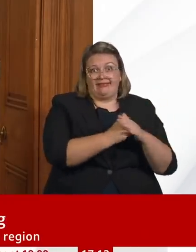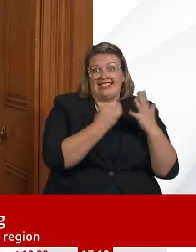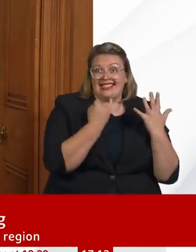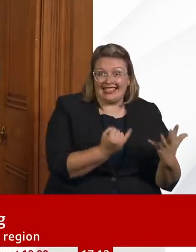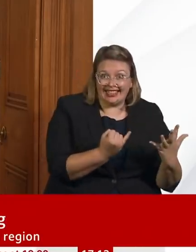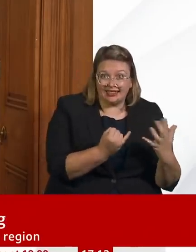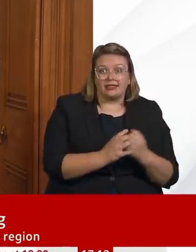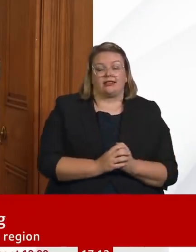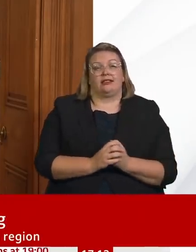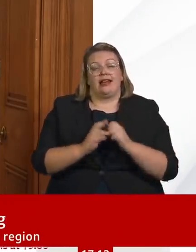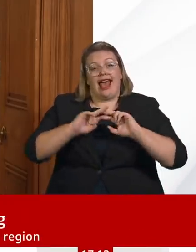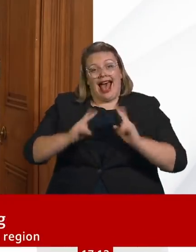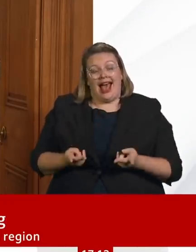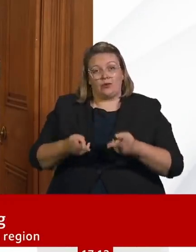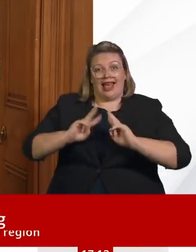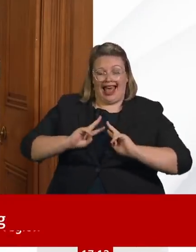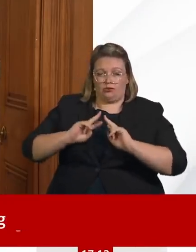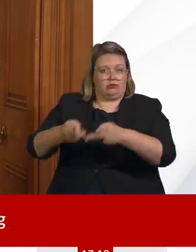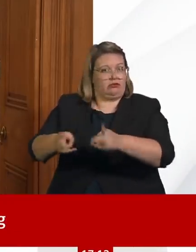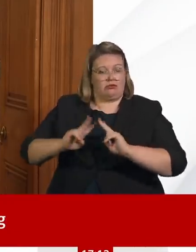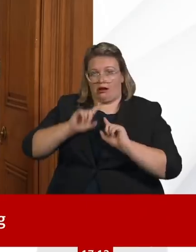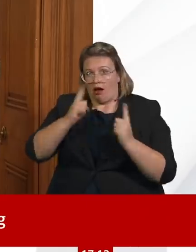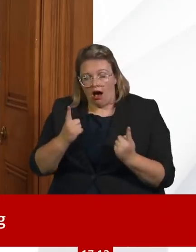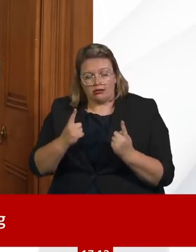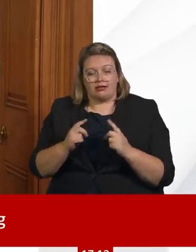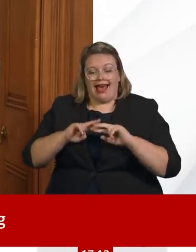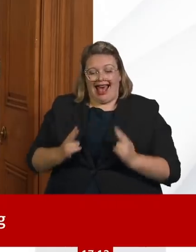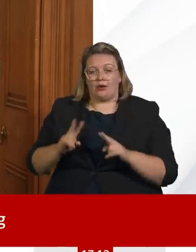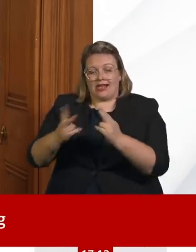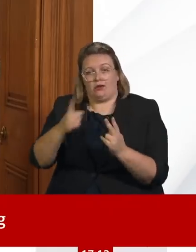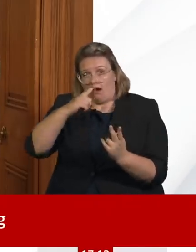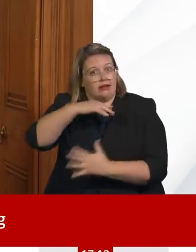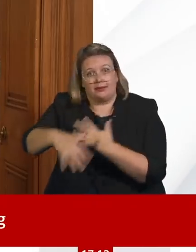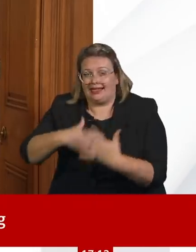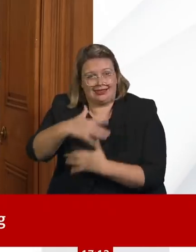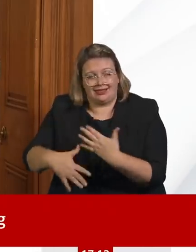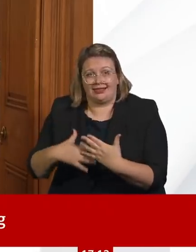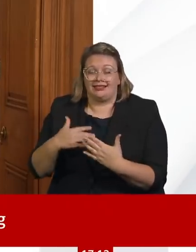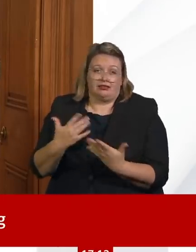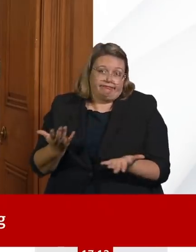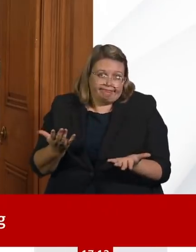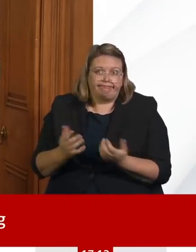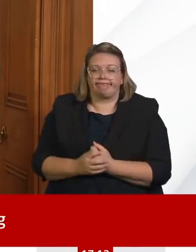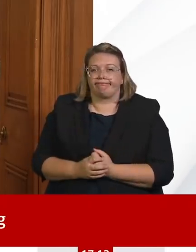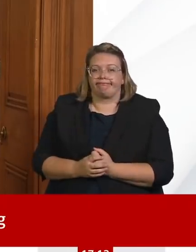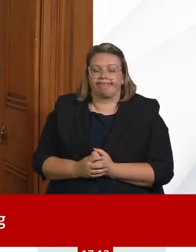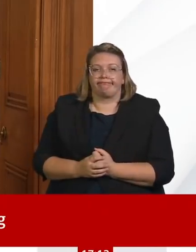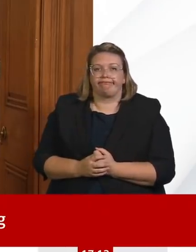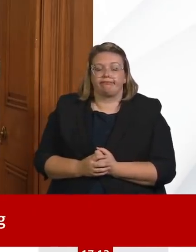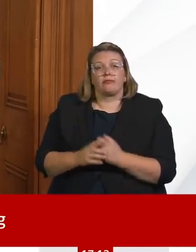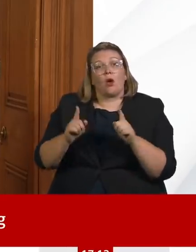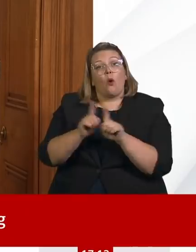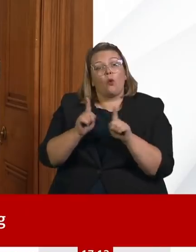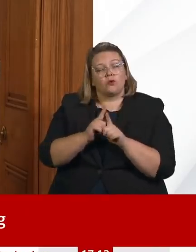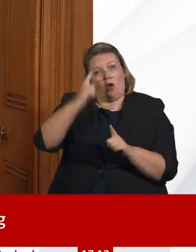we strongly advise against travel into and out of the area. In line with the additional measures taken in